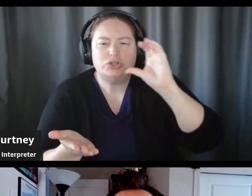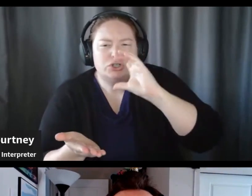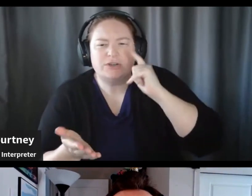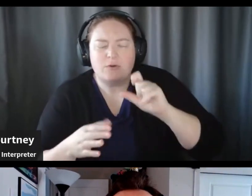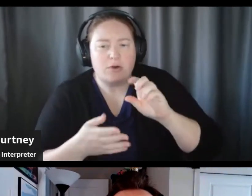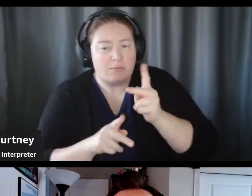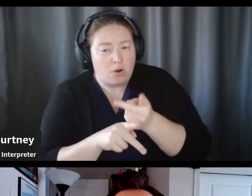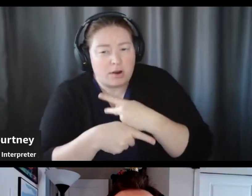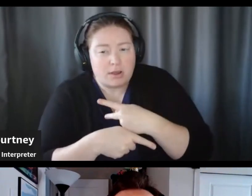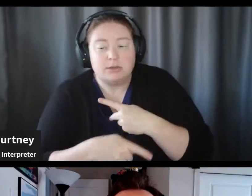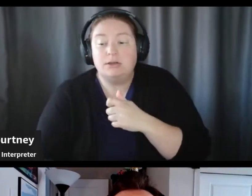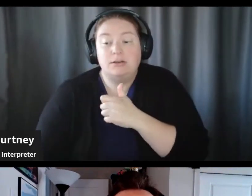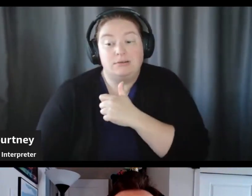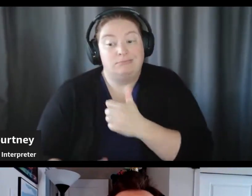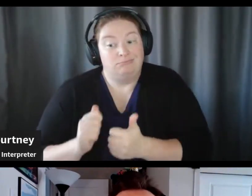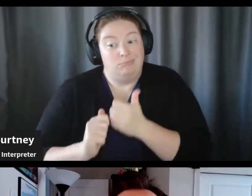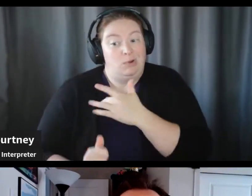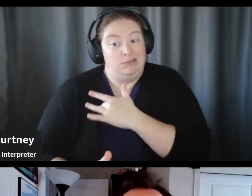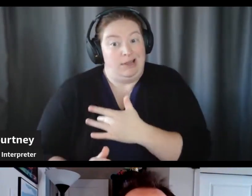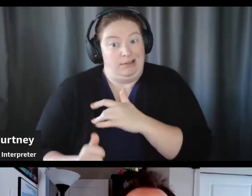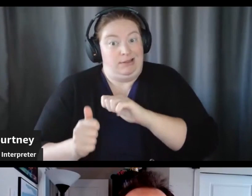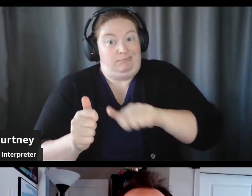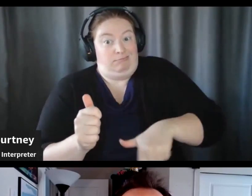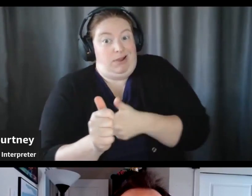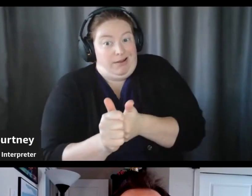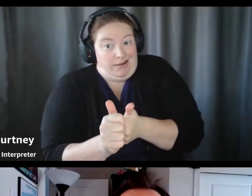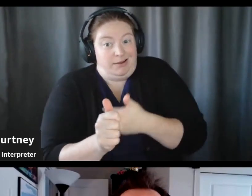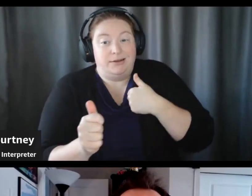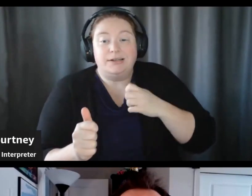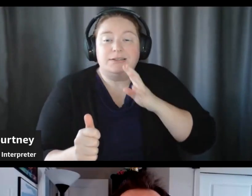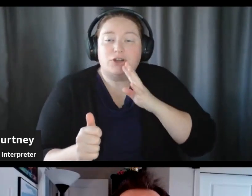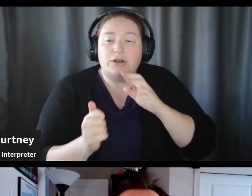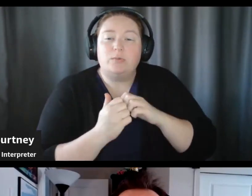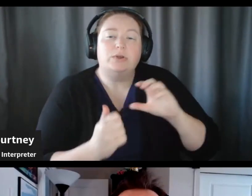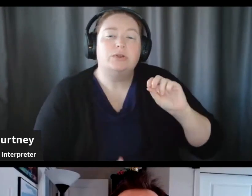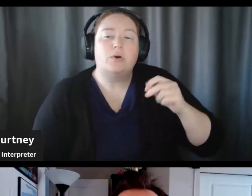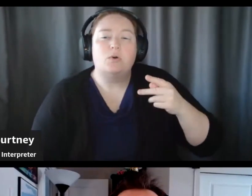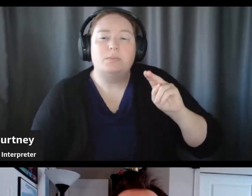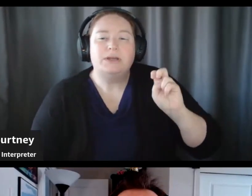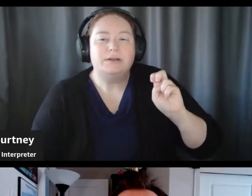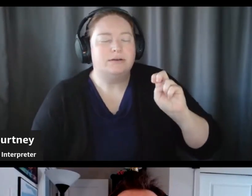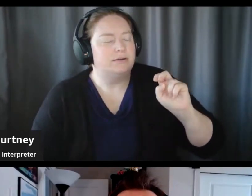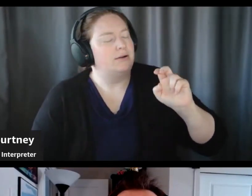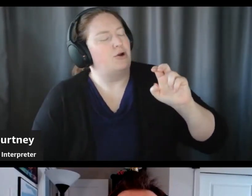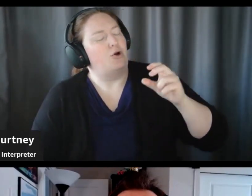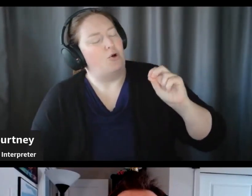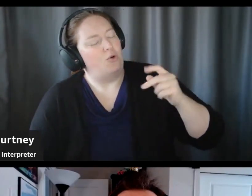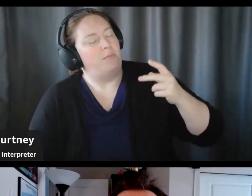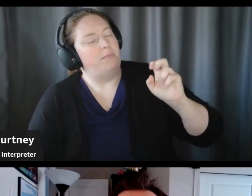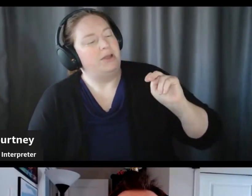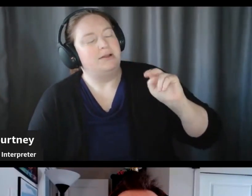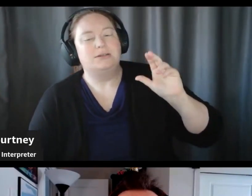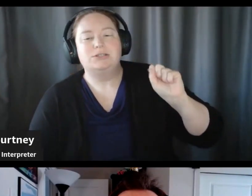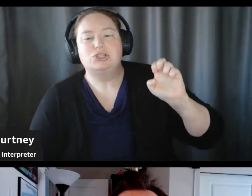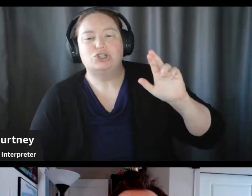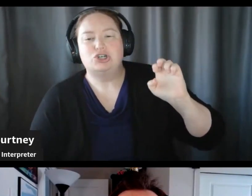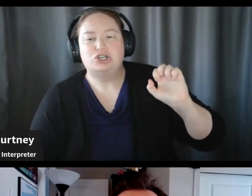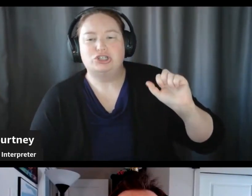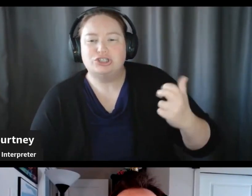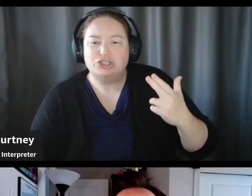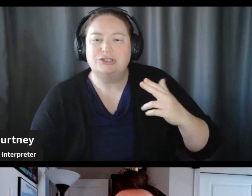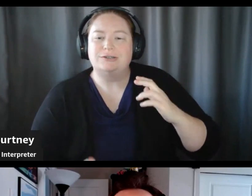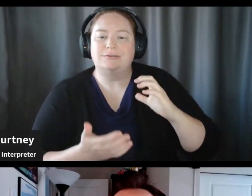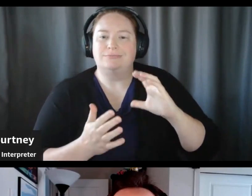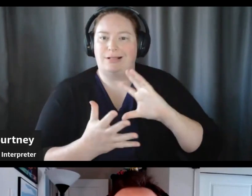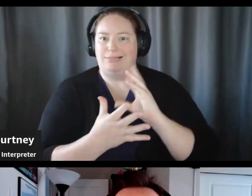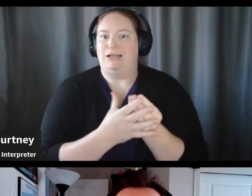Most likely behind the scenes, it is talking to an OpenSearch cluster to figure out what's the most relevant search results for